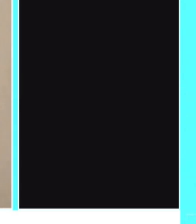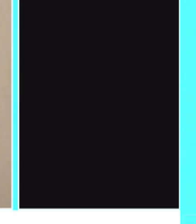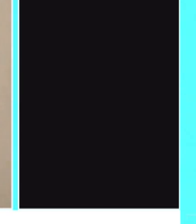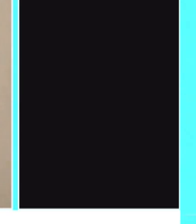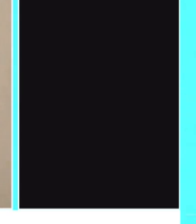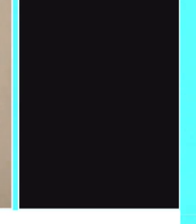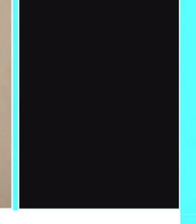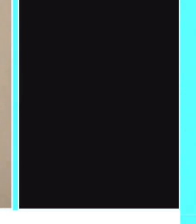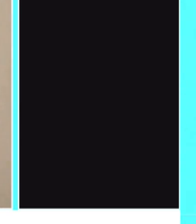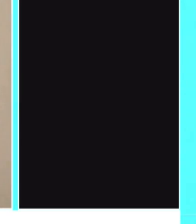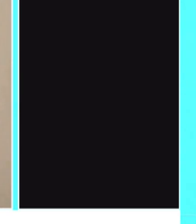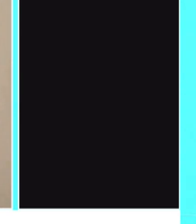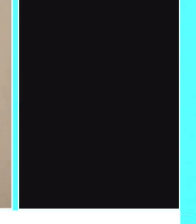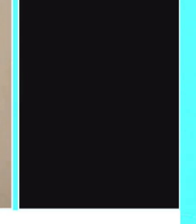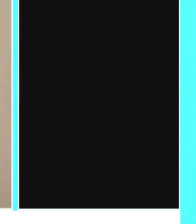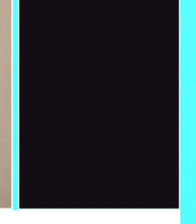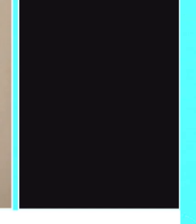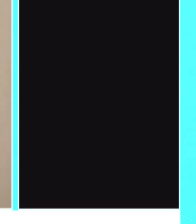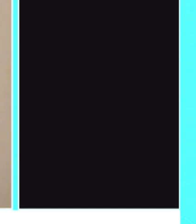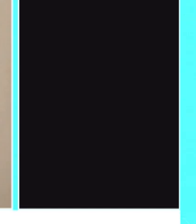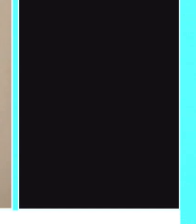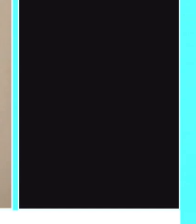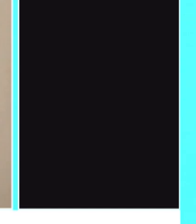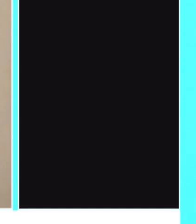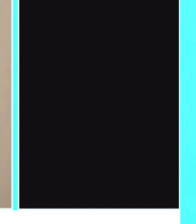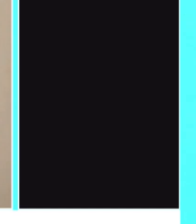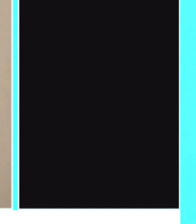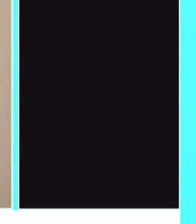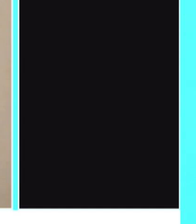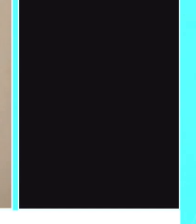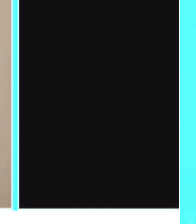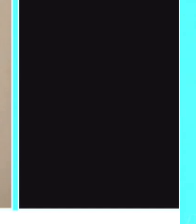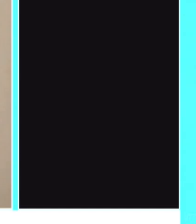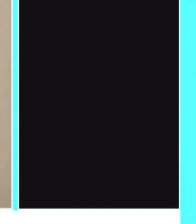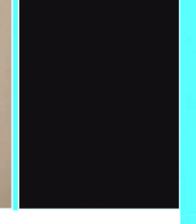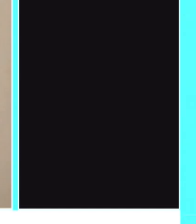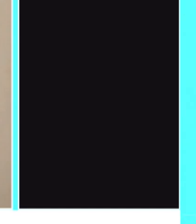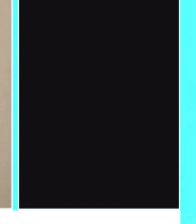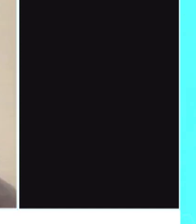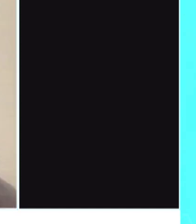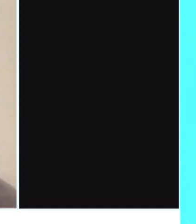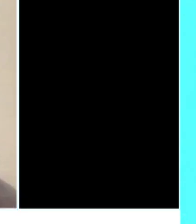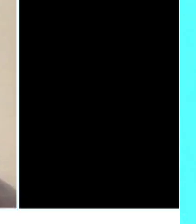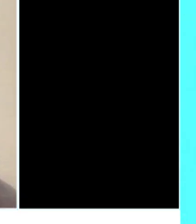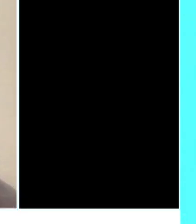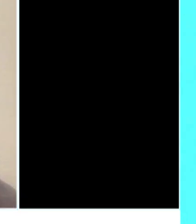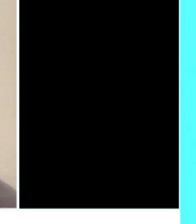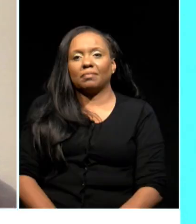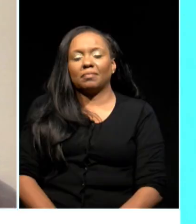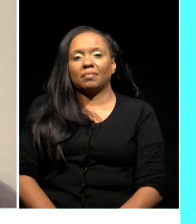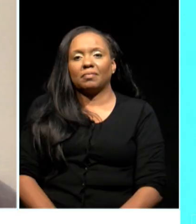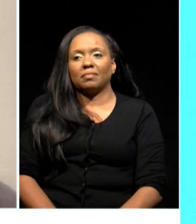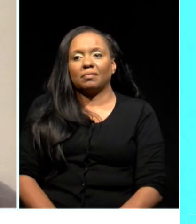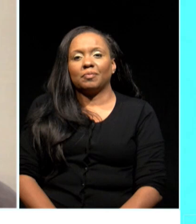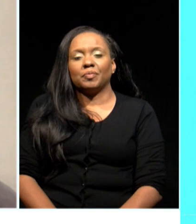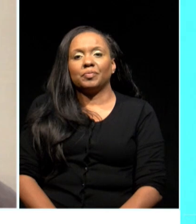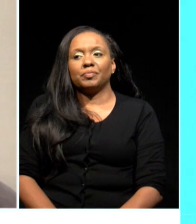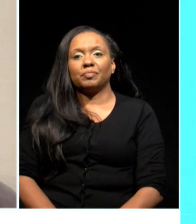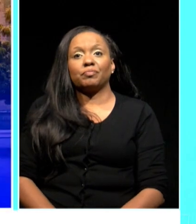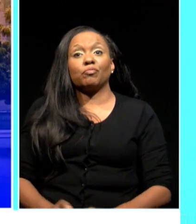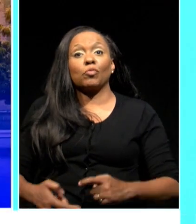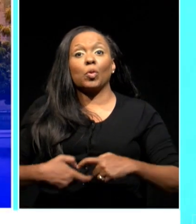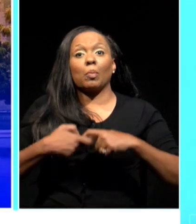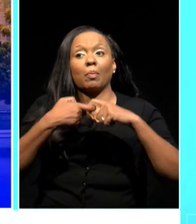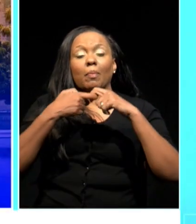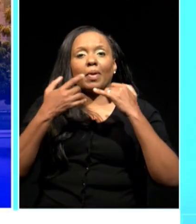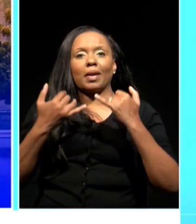fresh, absolutely new, and really break ties with anything that has happened before. Okay, thank you very much, Devron. We're going to take another break, and when we